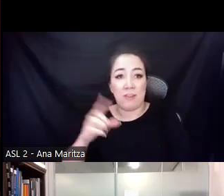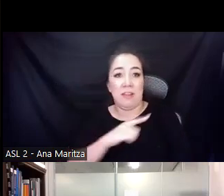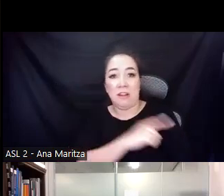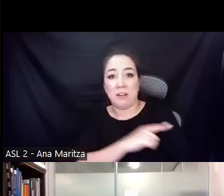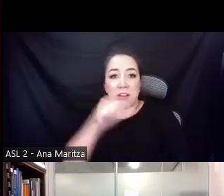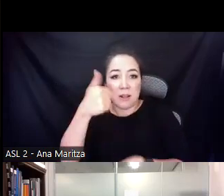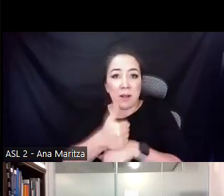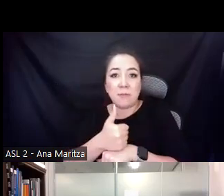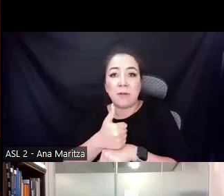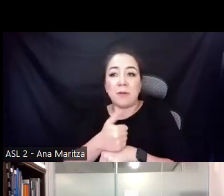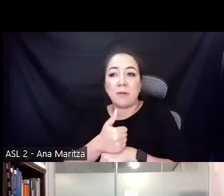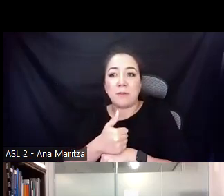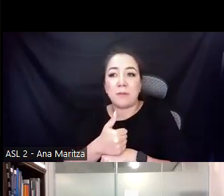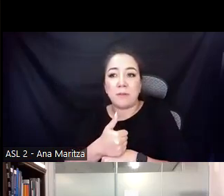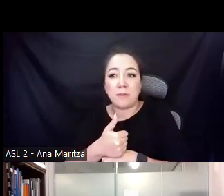through